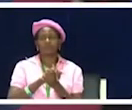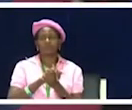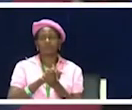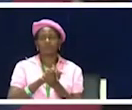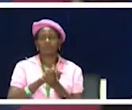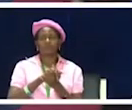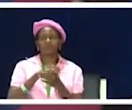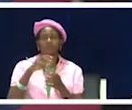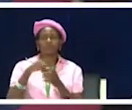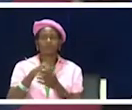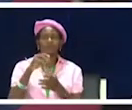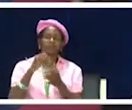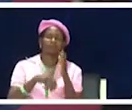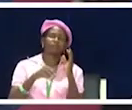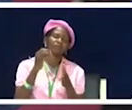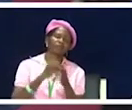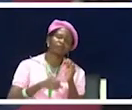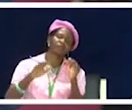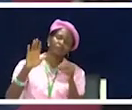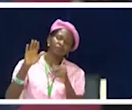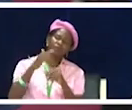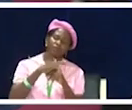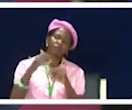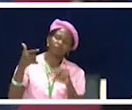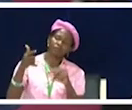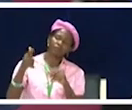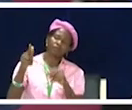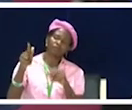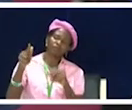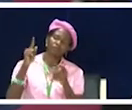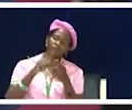In Matthew 15, from verse 21 to 28,